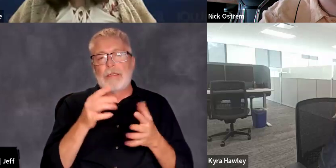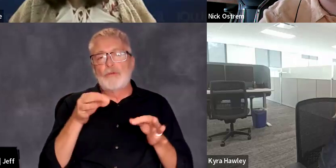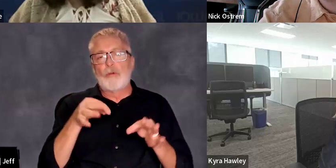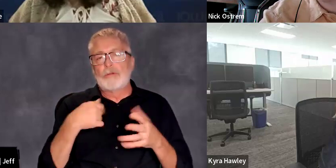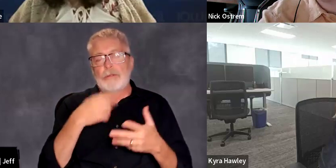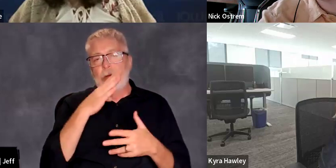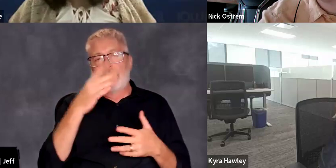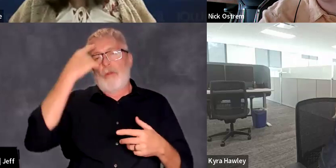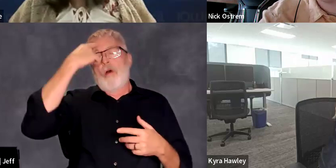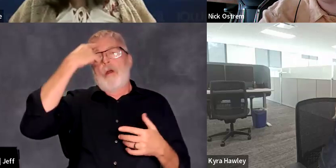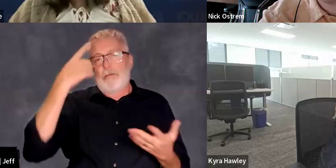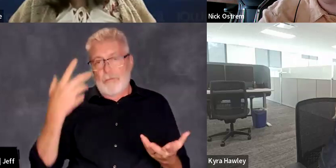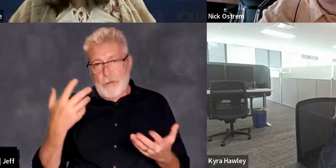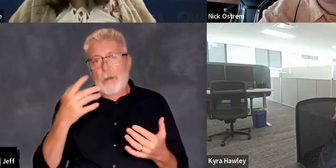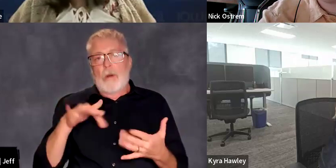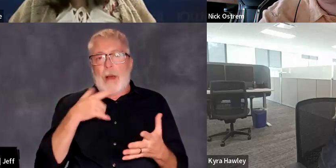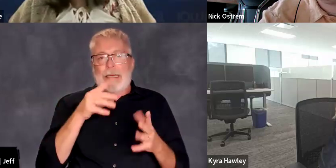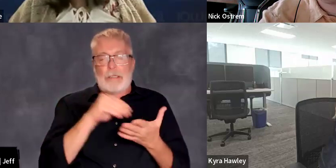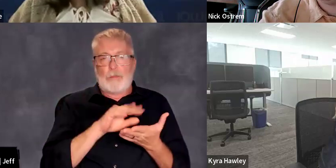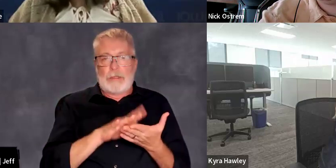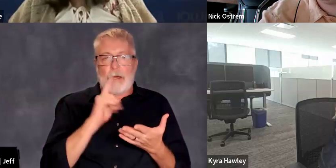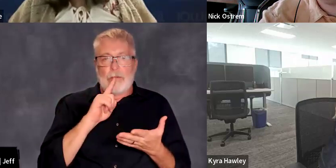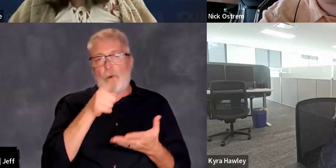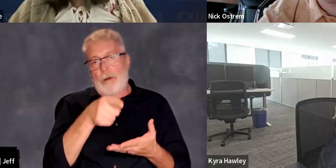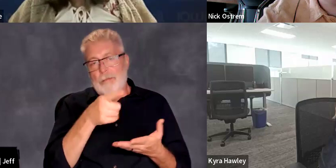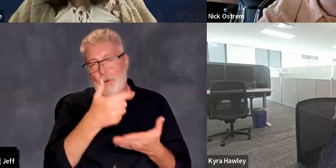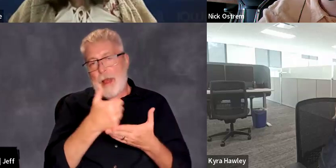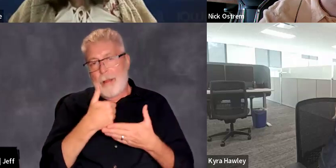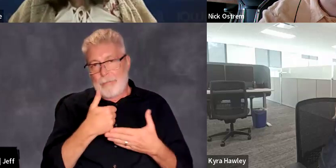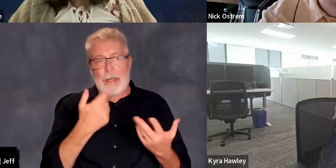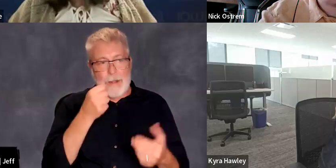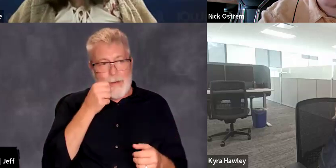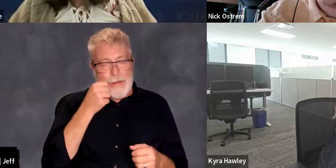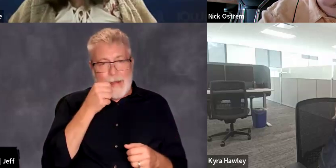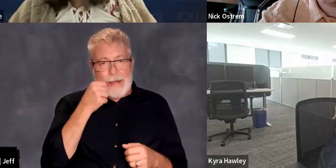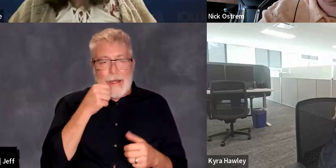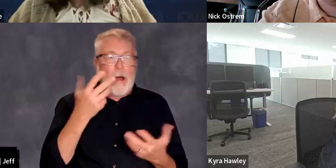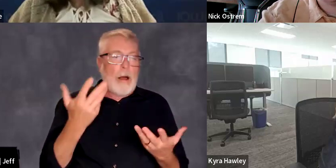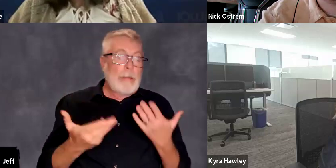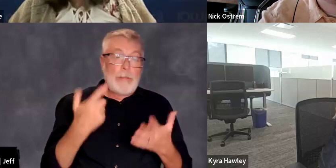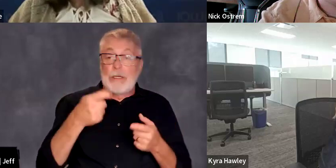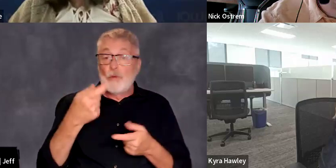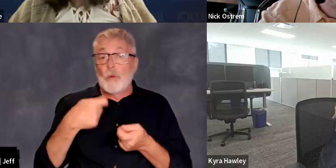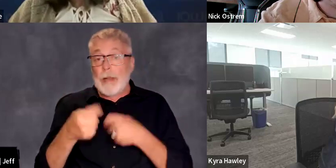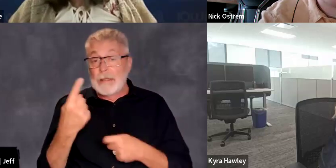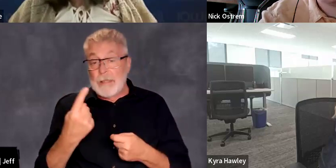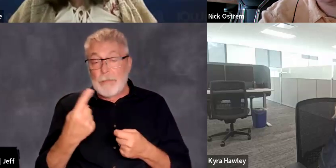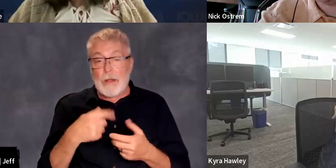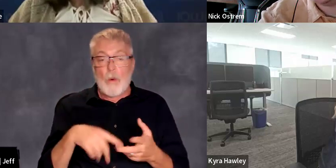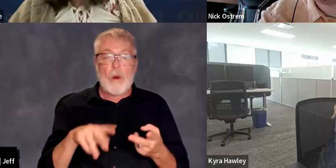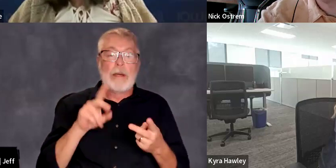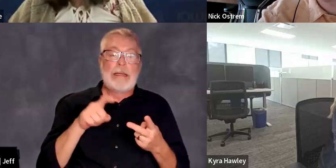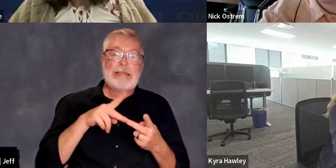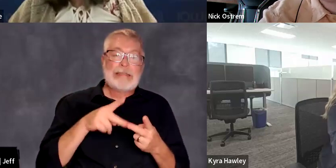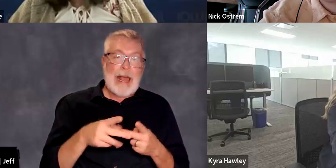that before, you know, if you need to replace something, you can add that. If you want to get a second copy of something, you can